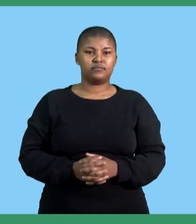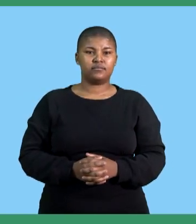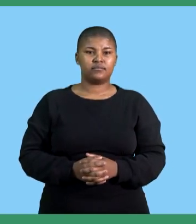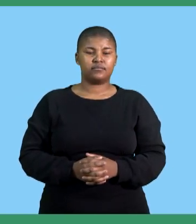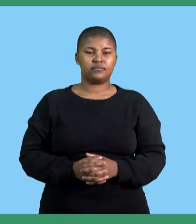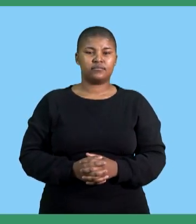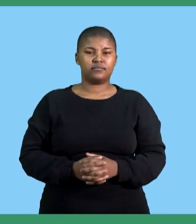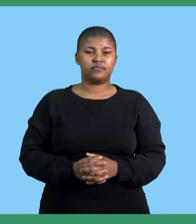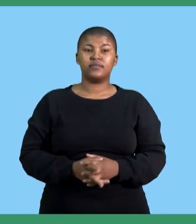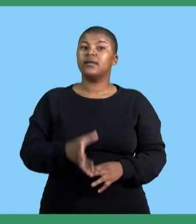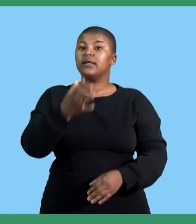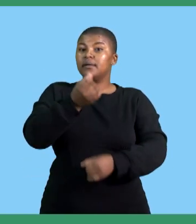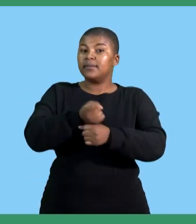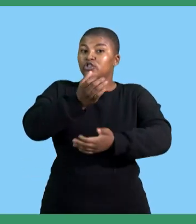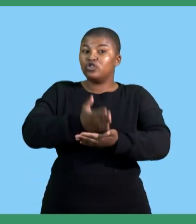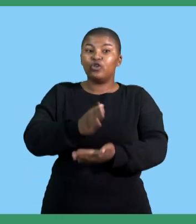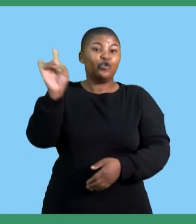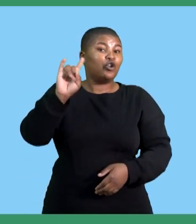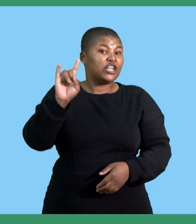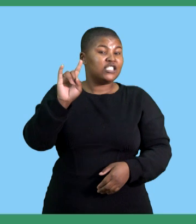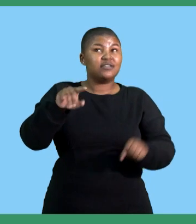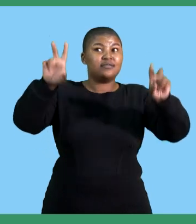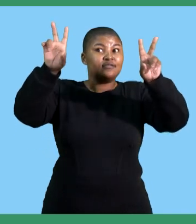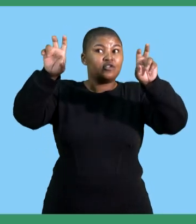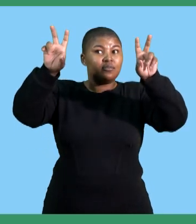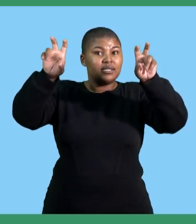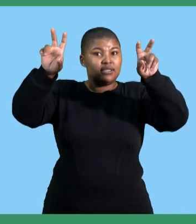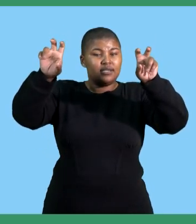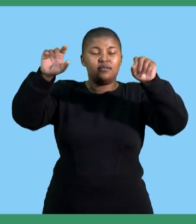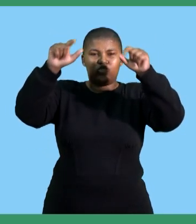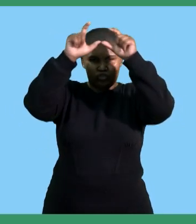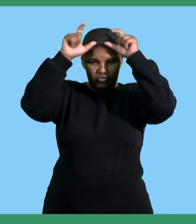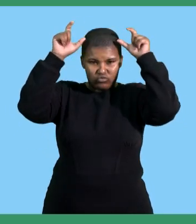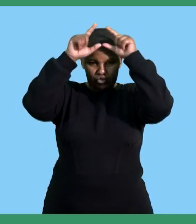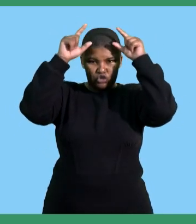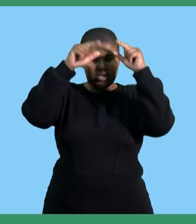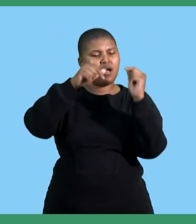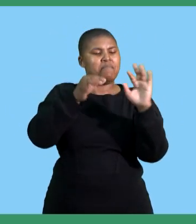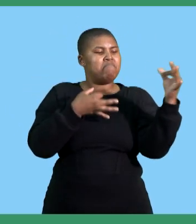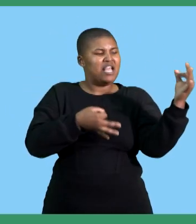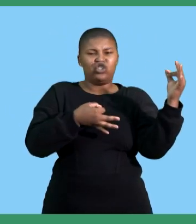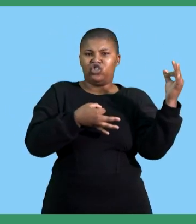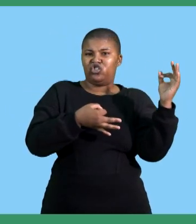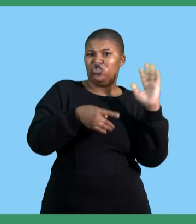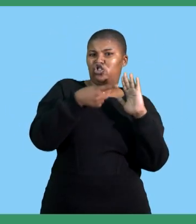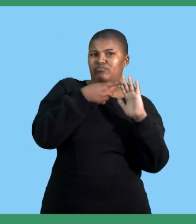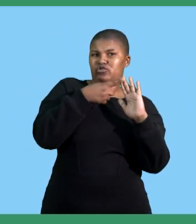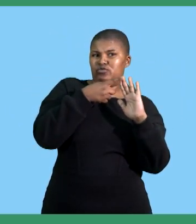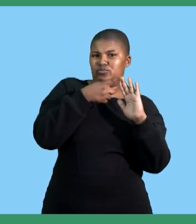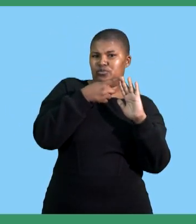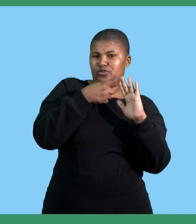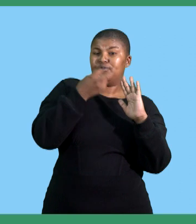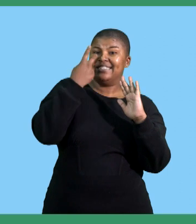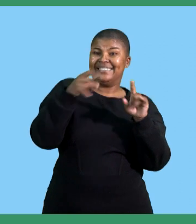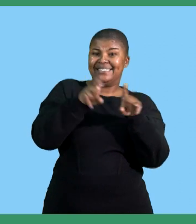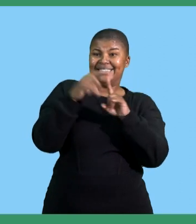display the topic of the report at the top of the page. So obviously at the top of the page, like you would see in this page that you're looking